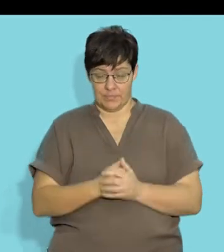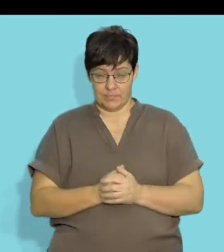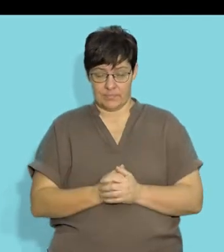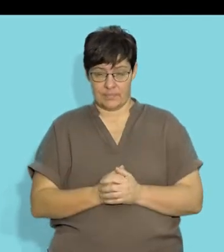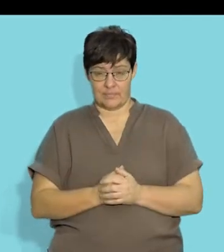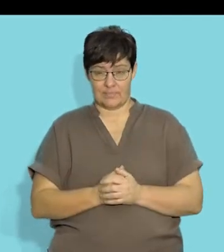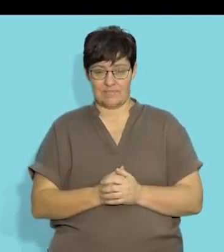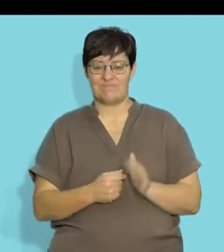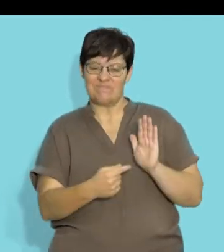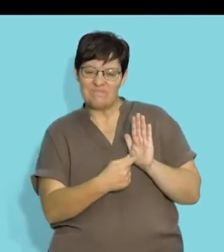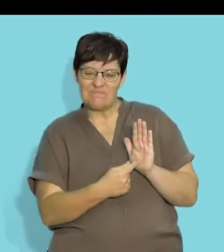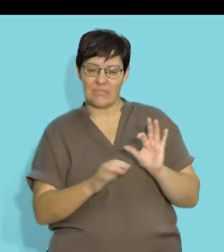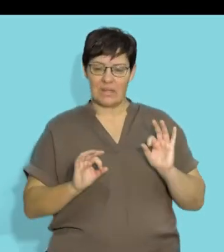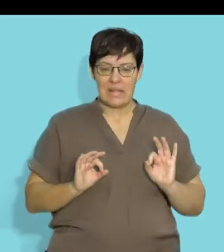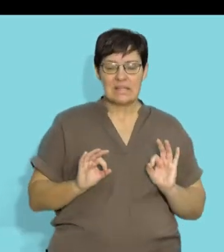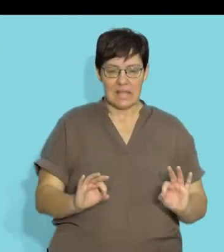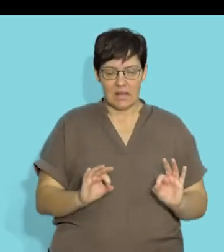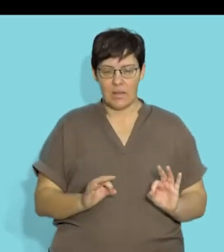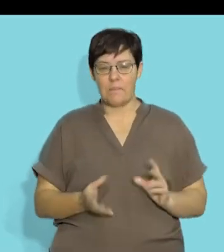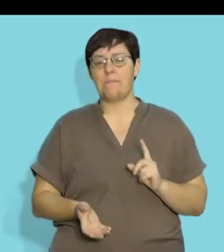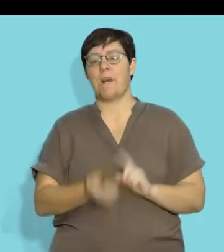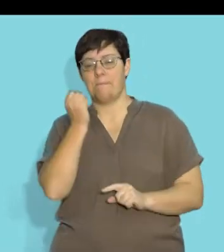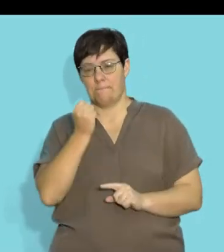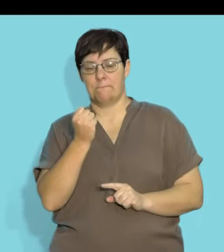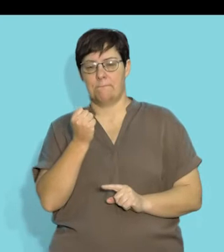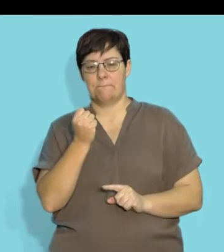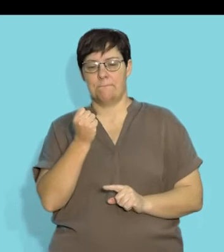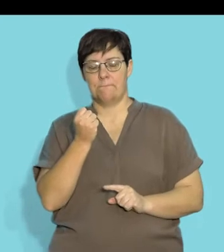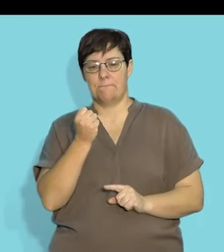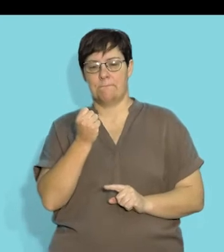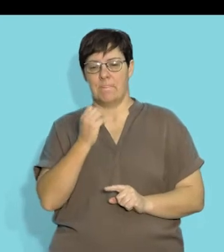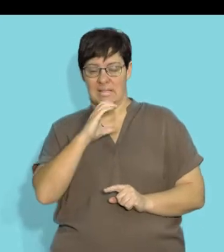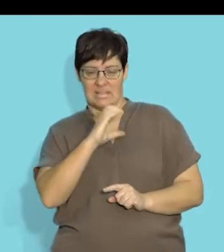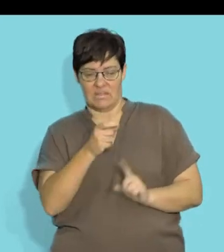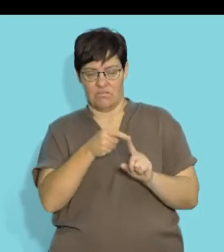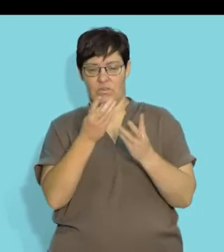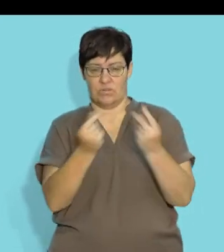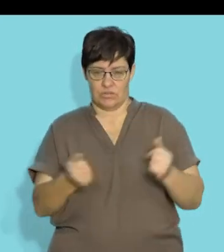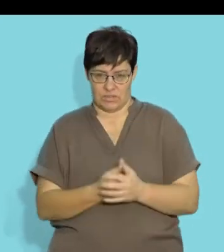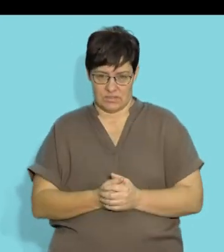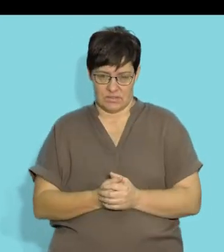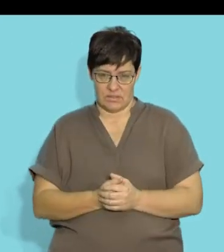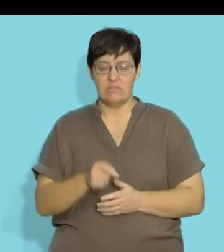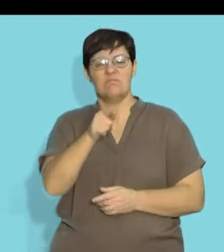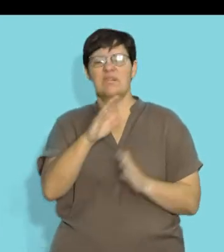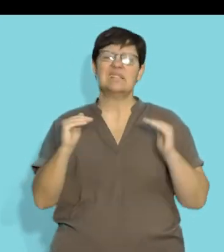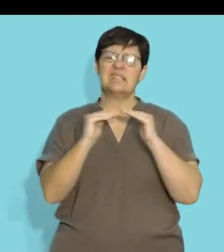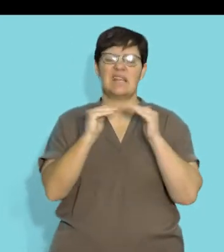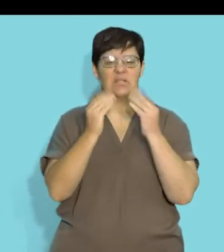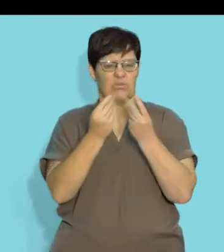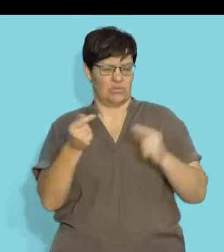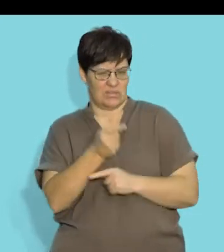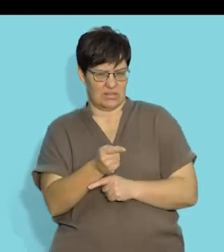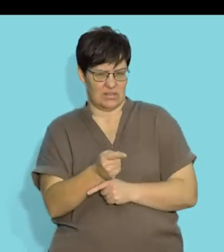so that's exactly how we determine the concentration of this solution. So if we say this is a standard